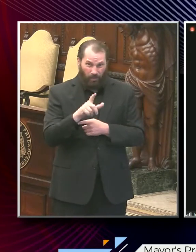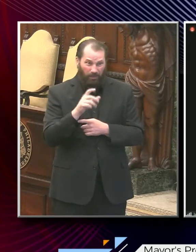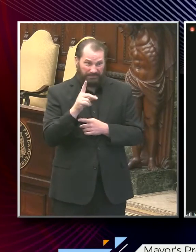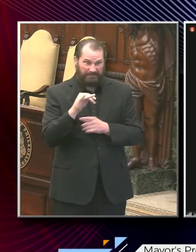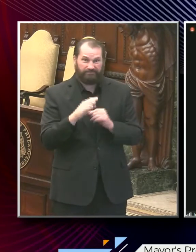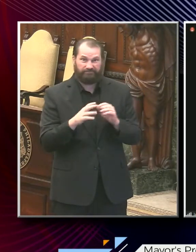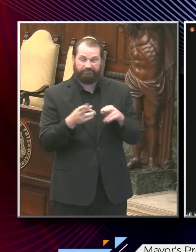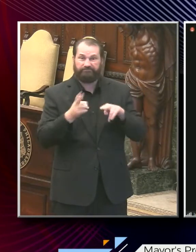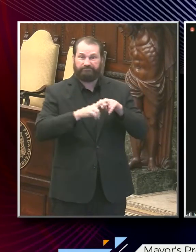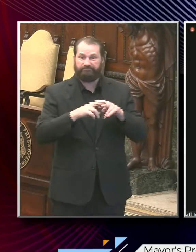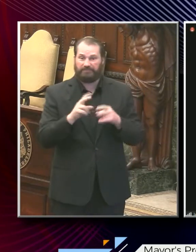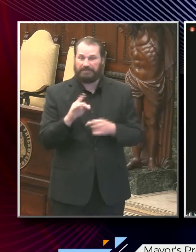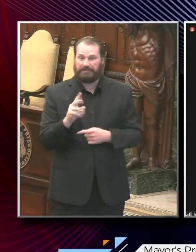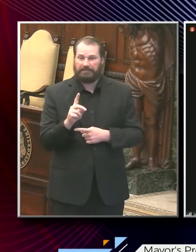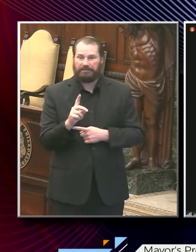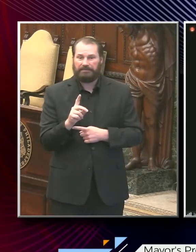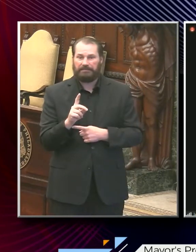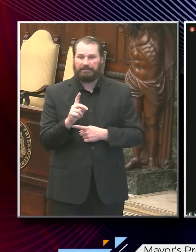conservative approach?